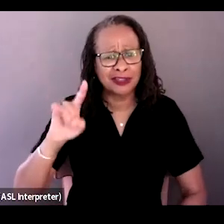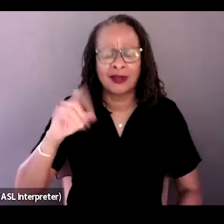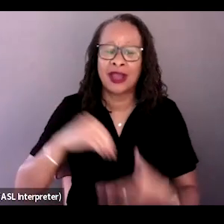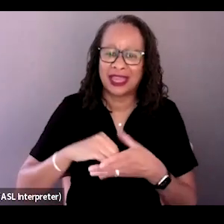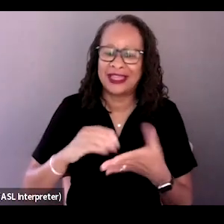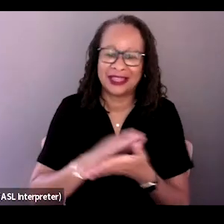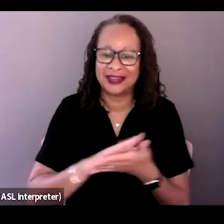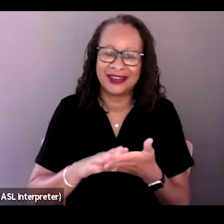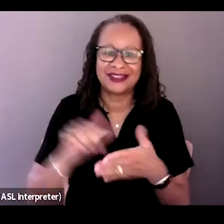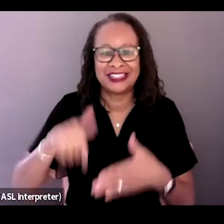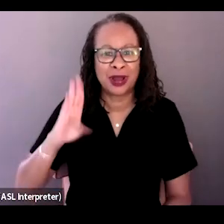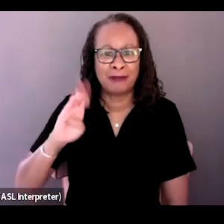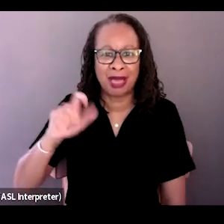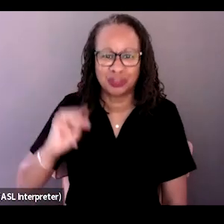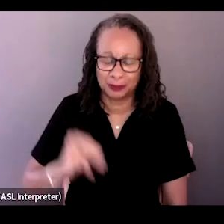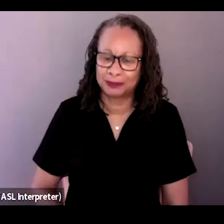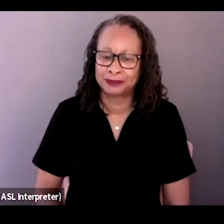here in Belgium. And